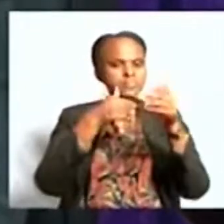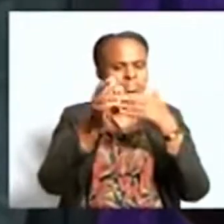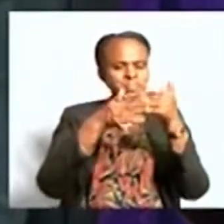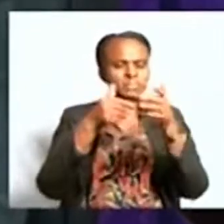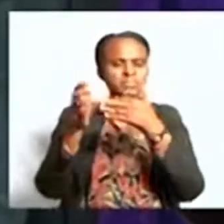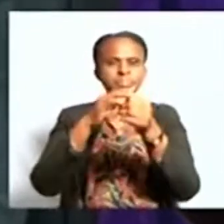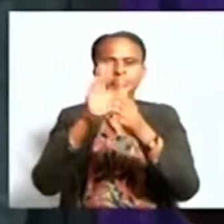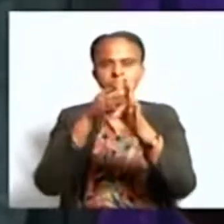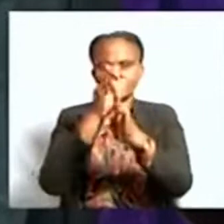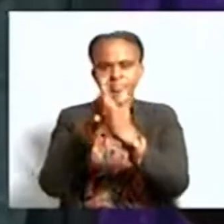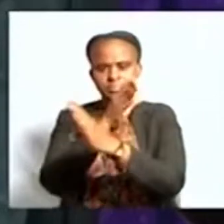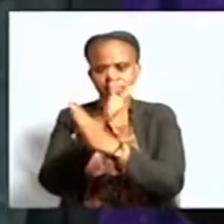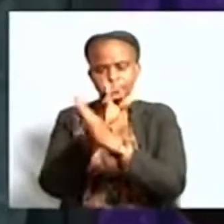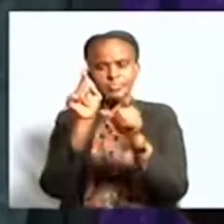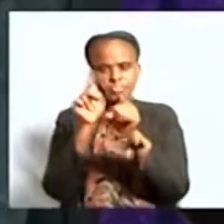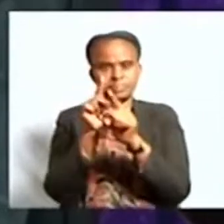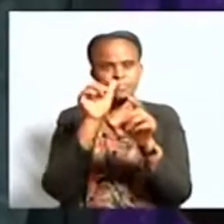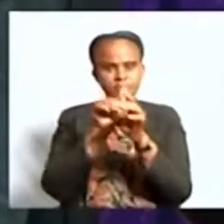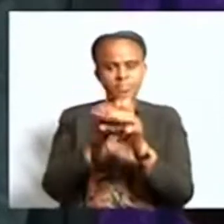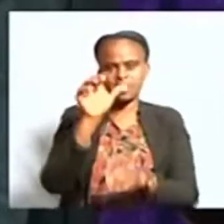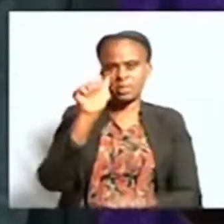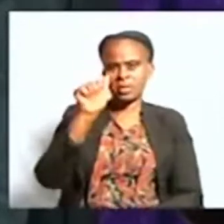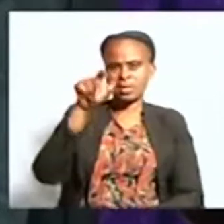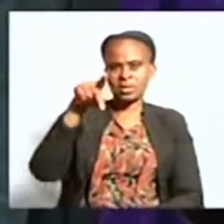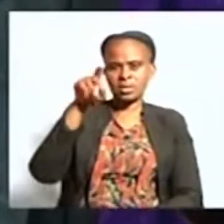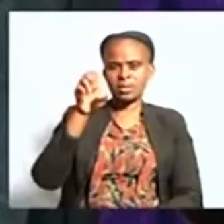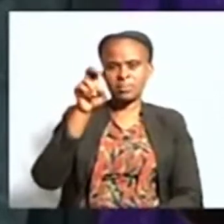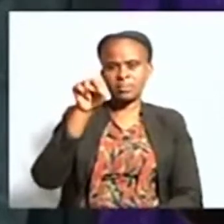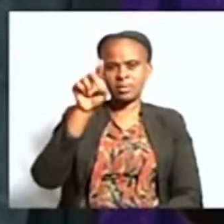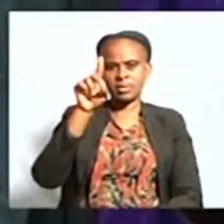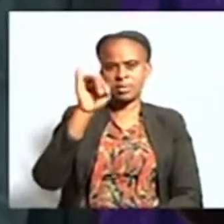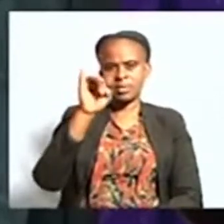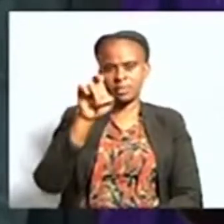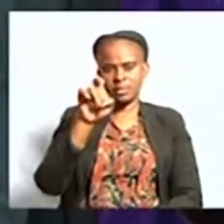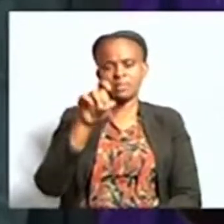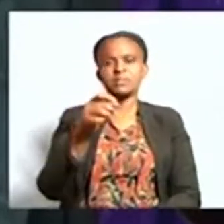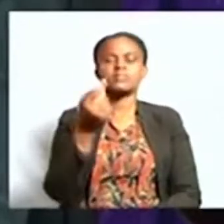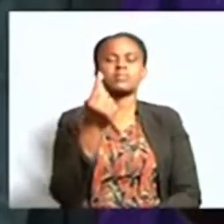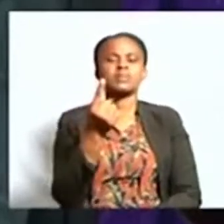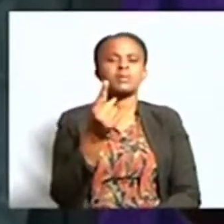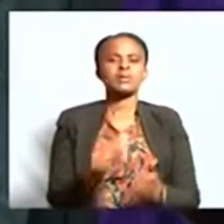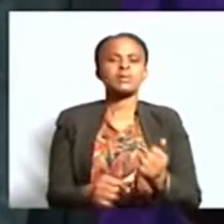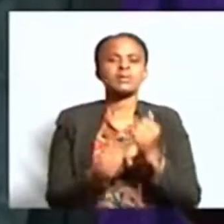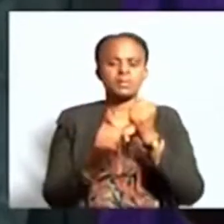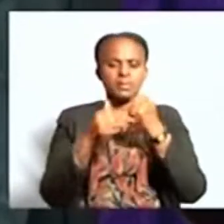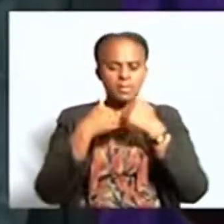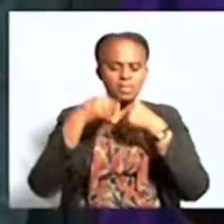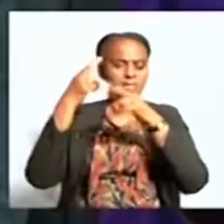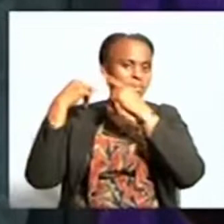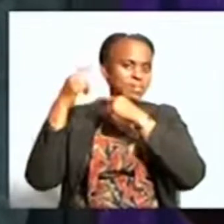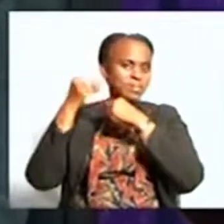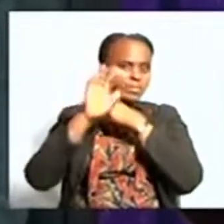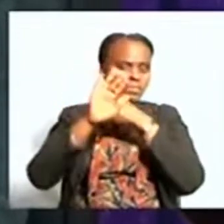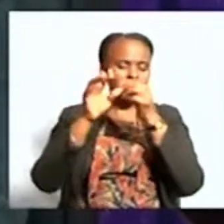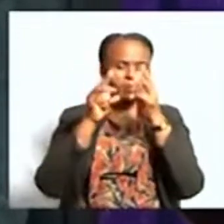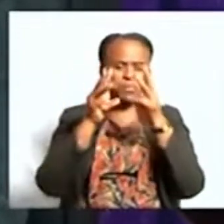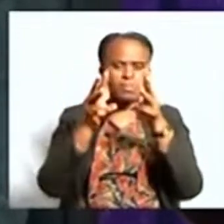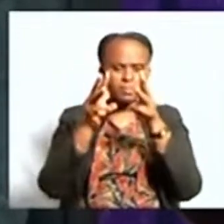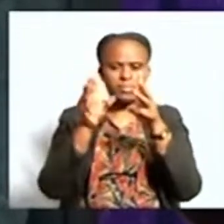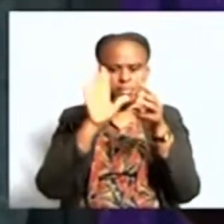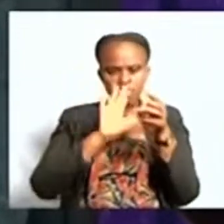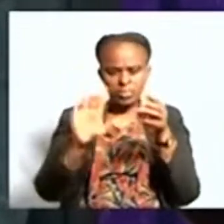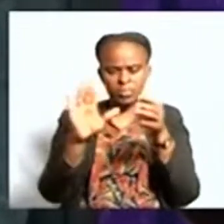reference, and this is in Appendix 1. The agency has revised its module of projecting